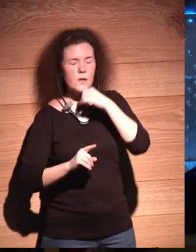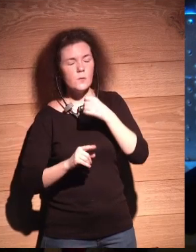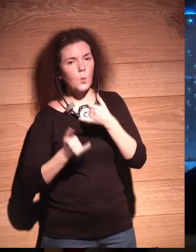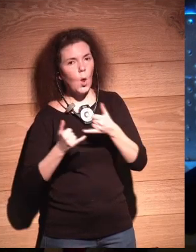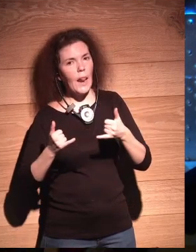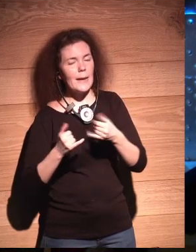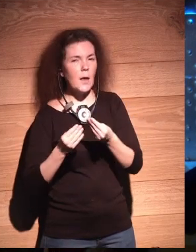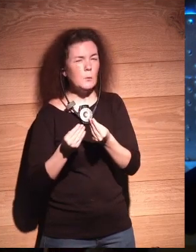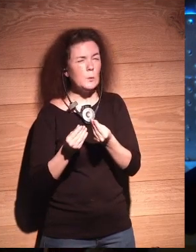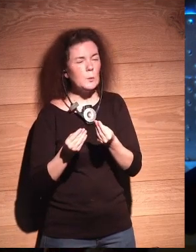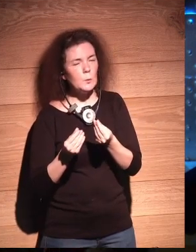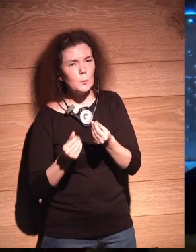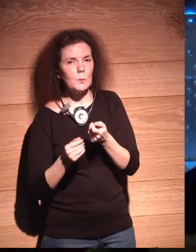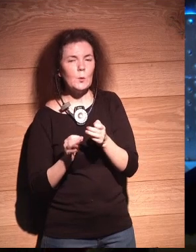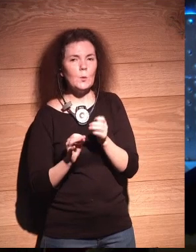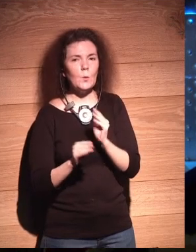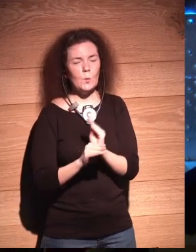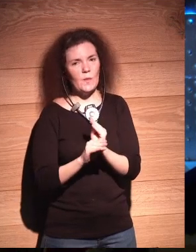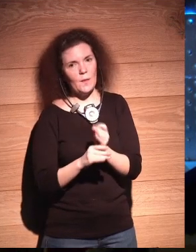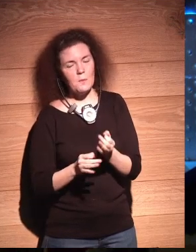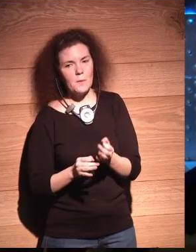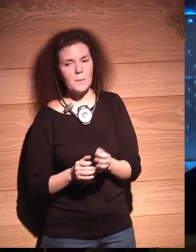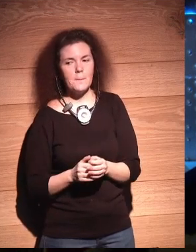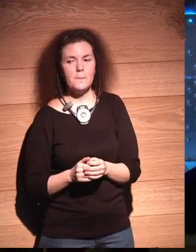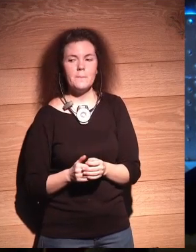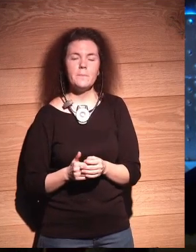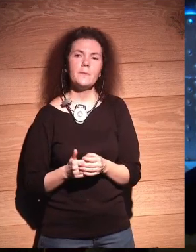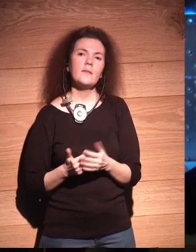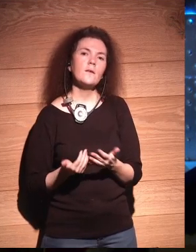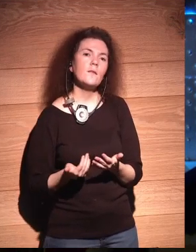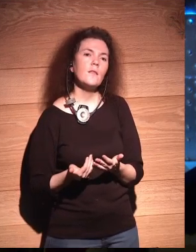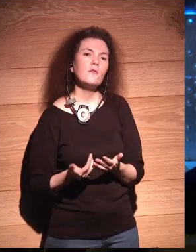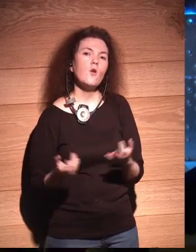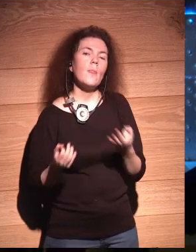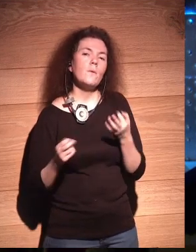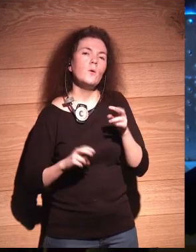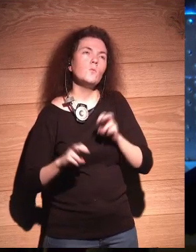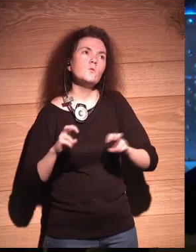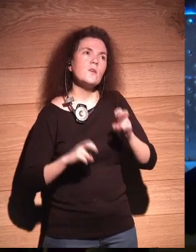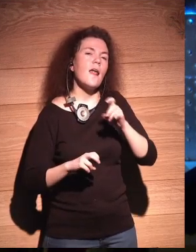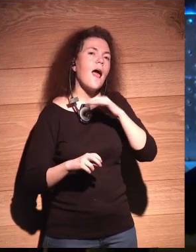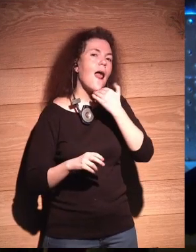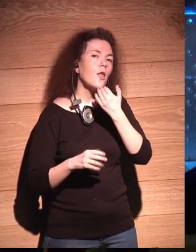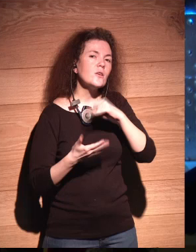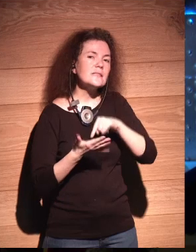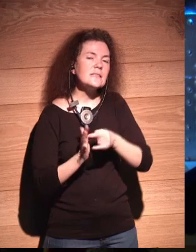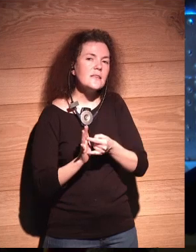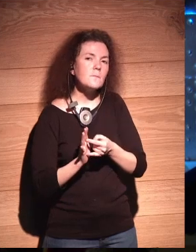very close sometimes. So I needed to find a way to talk